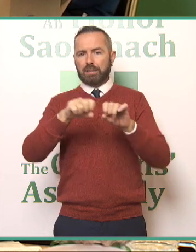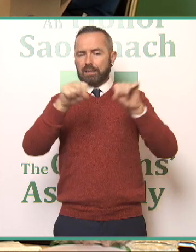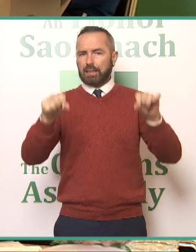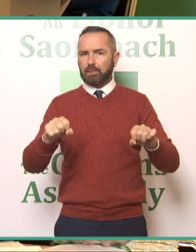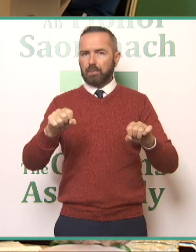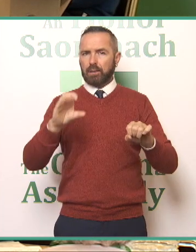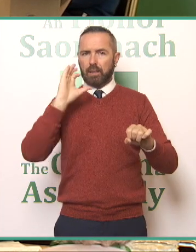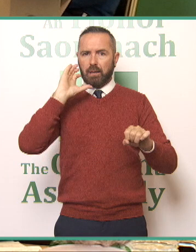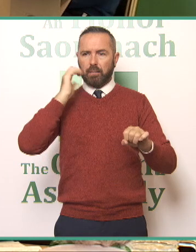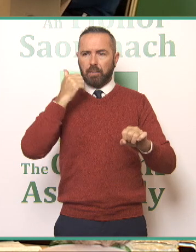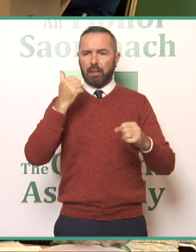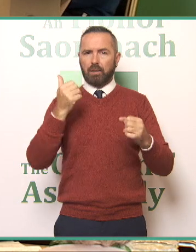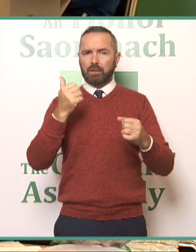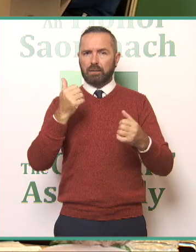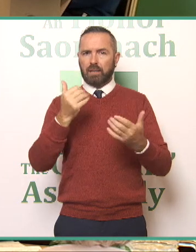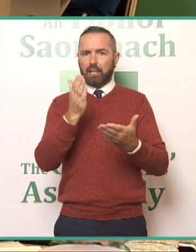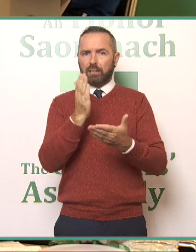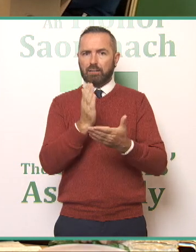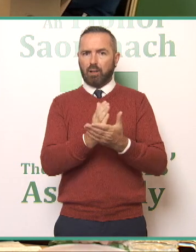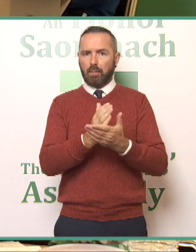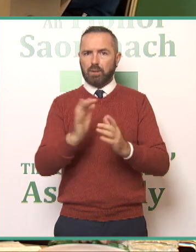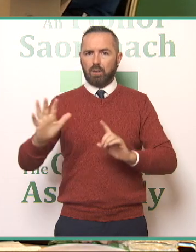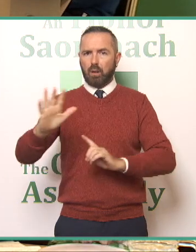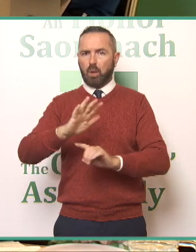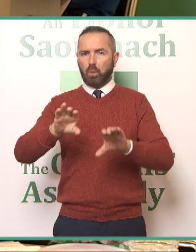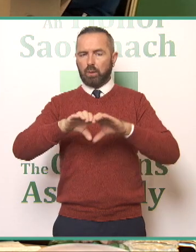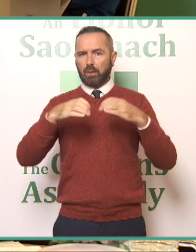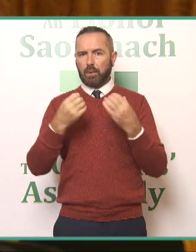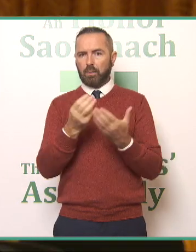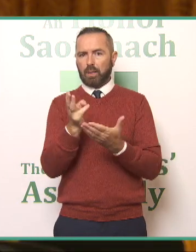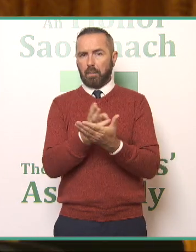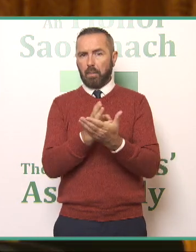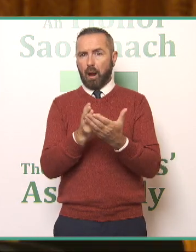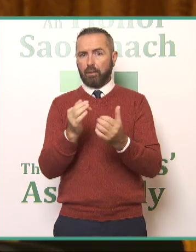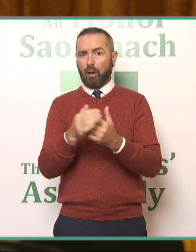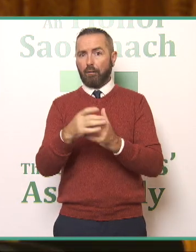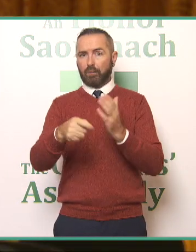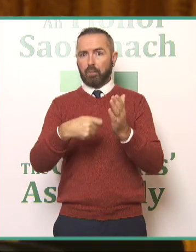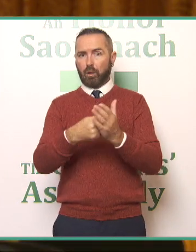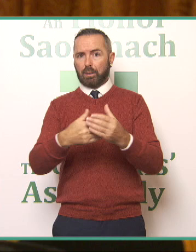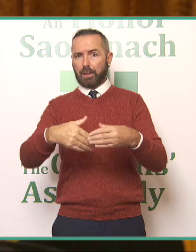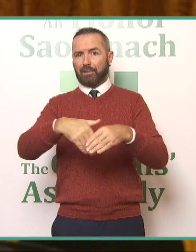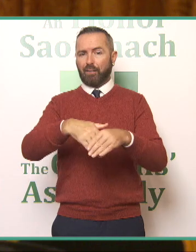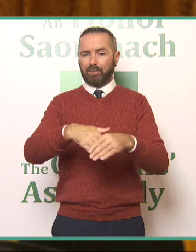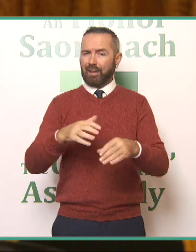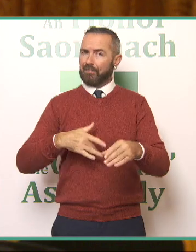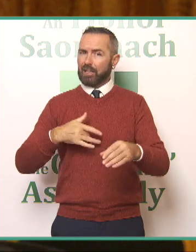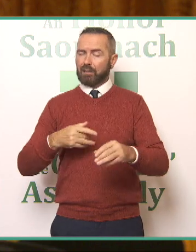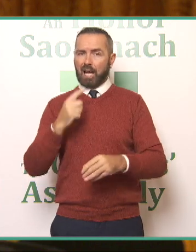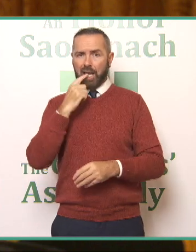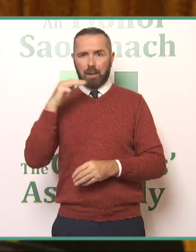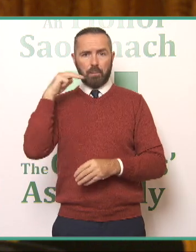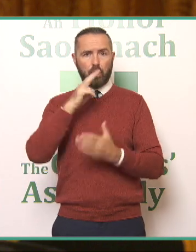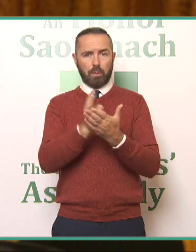it's taking out of the mix the local community element, which I think is actually an important part of encouraging farmers,